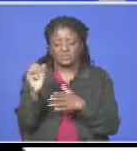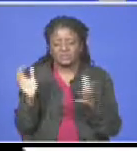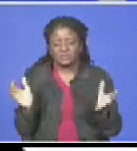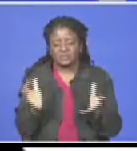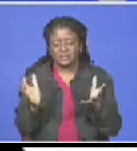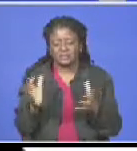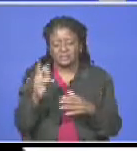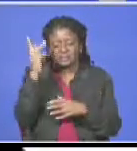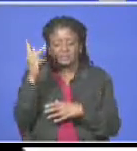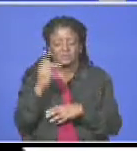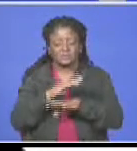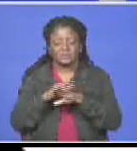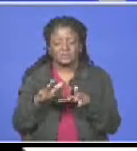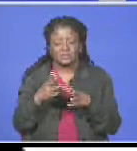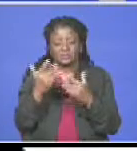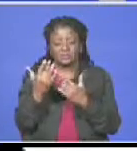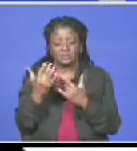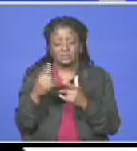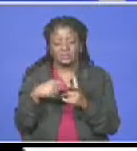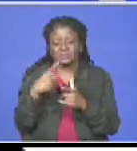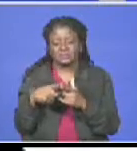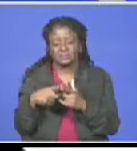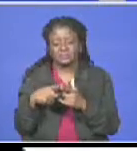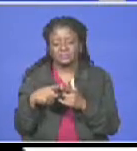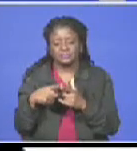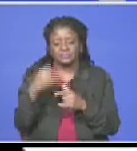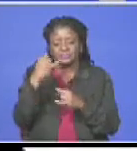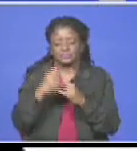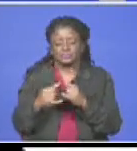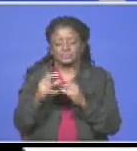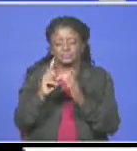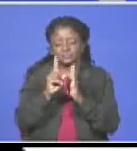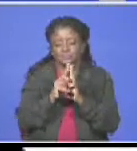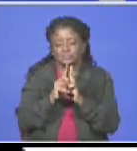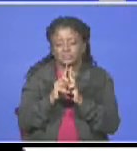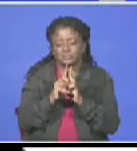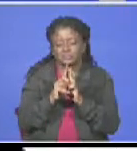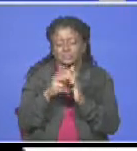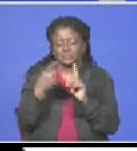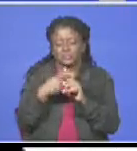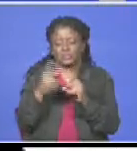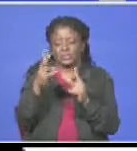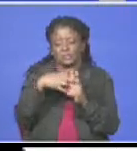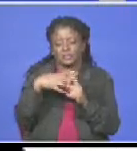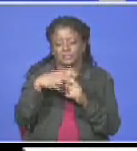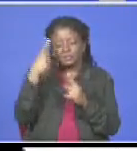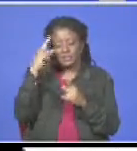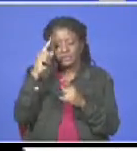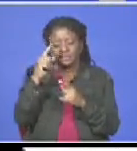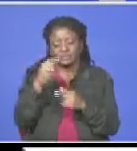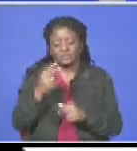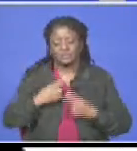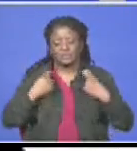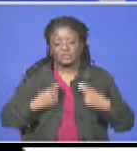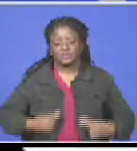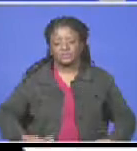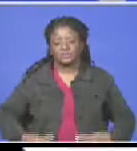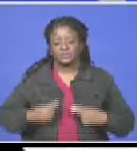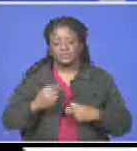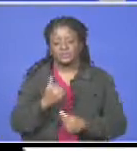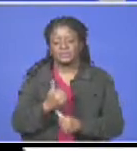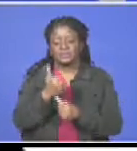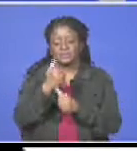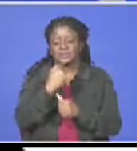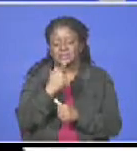minute to apply for uniform assistance for the new school year. He encourages parents to submit the required paperwork early in order for assessments